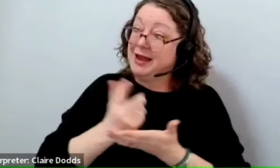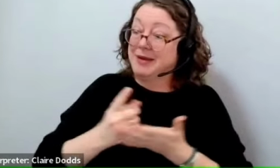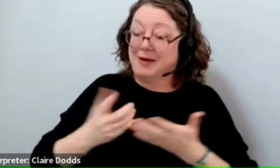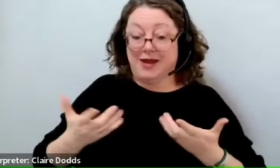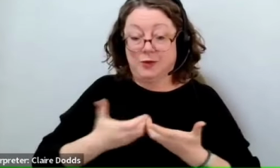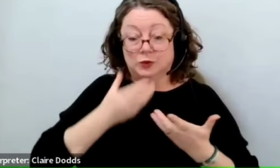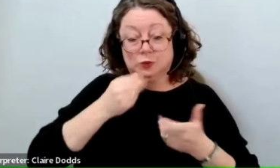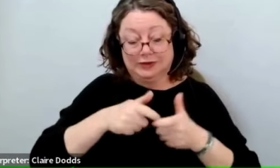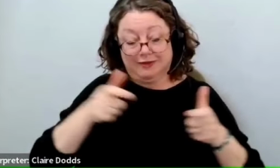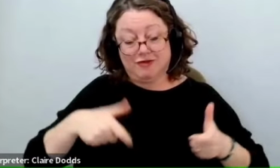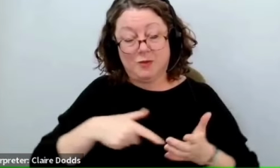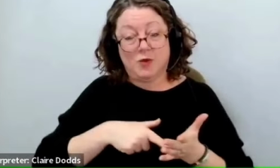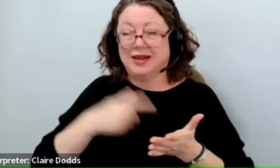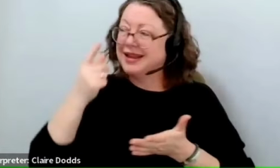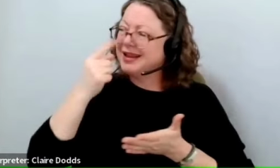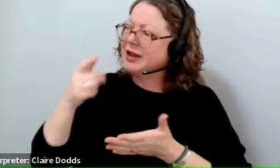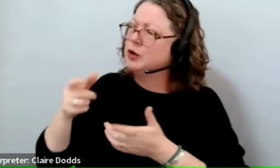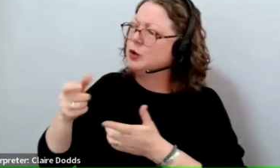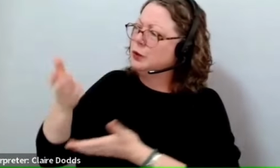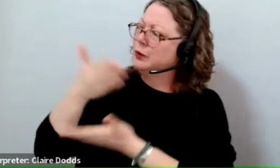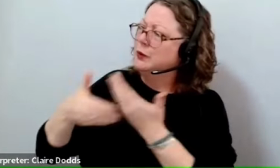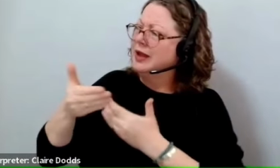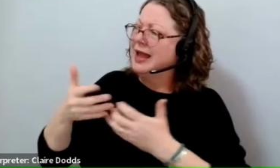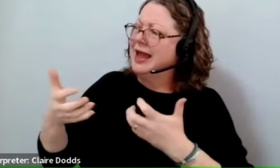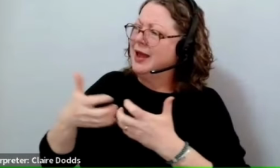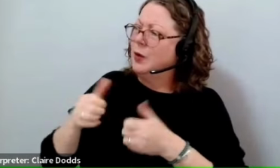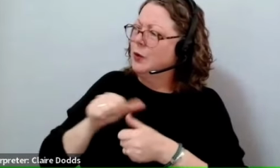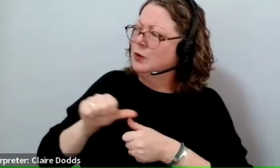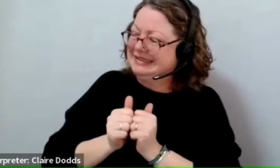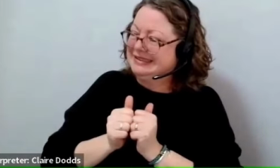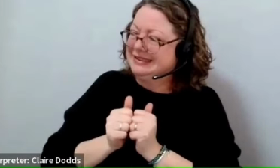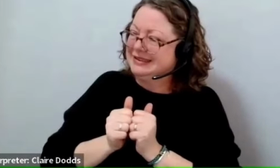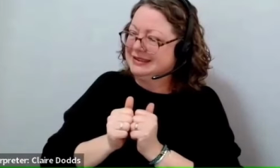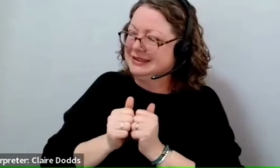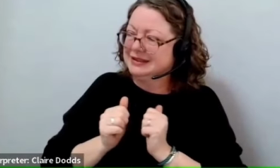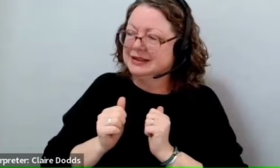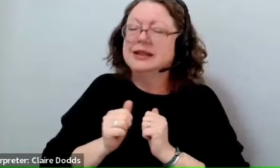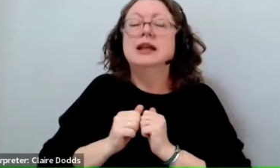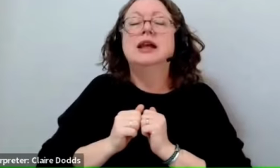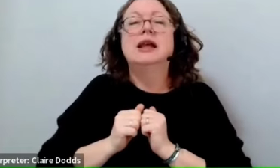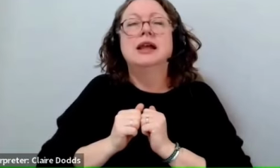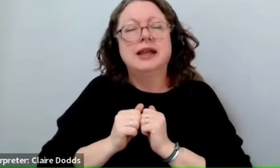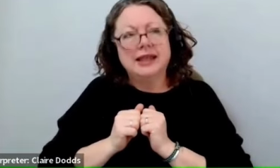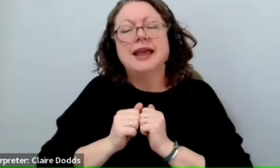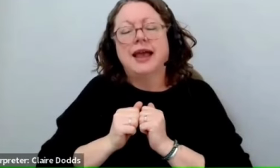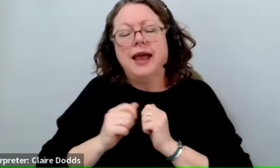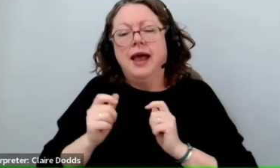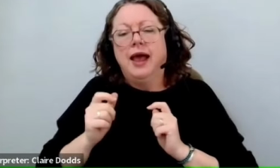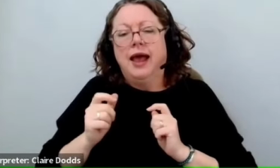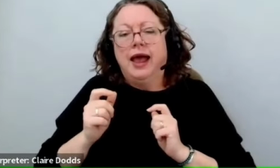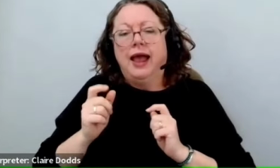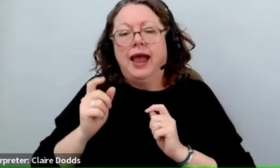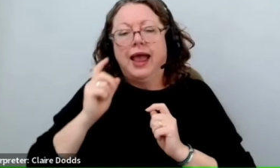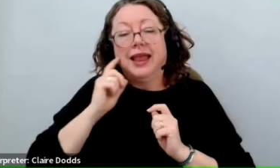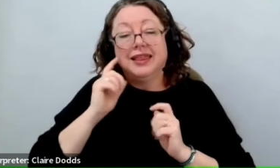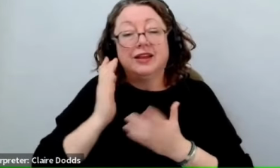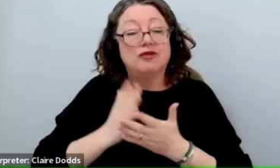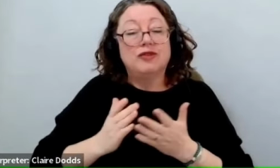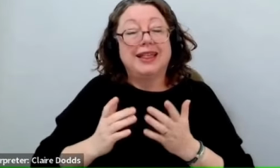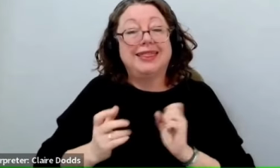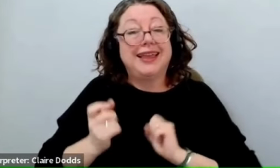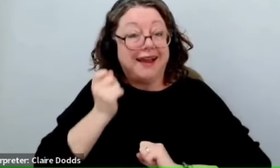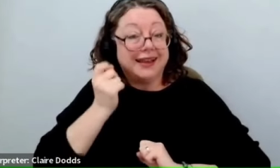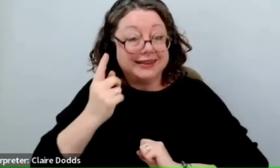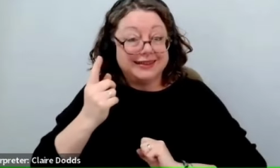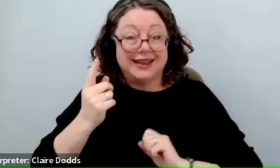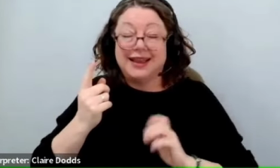Paul, do you just want to talk us through what that best fit sort of looks like? I think it's an idea that's been around for a